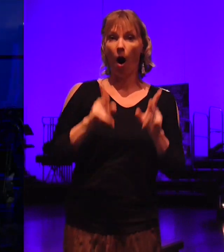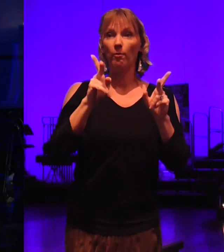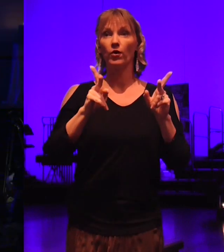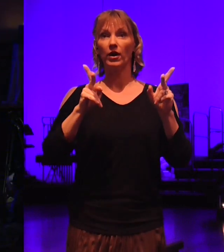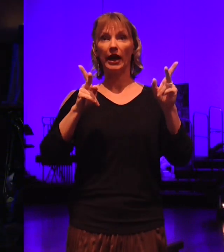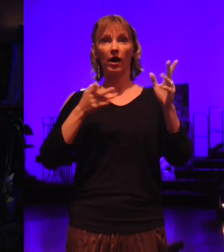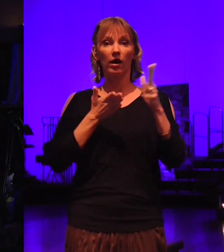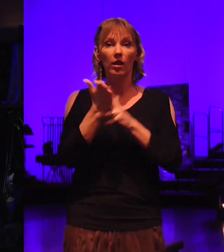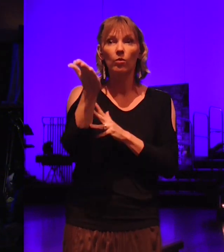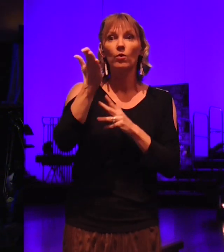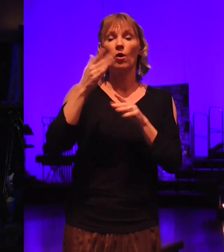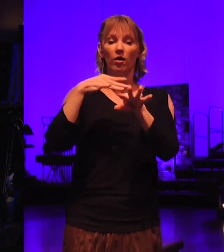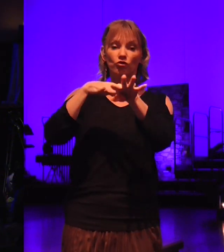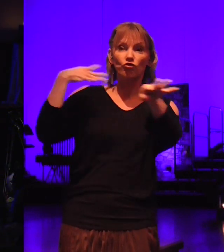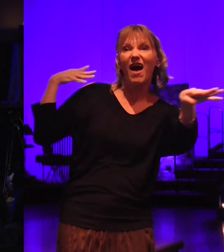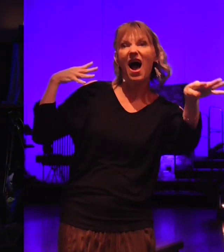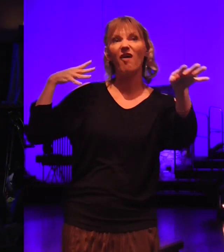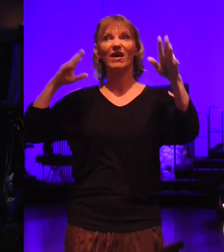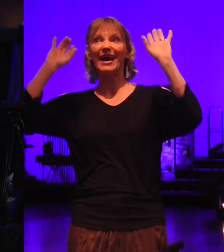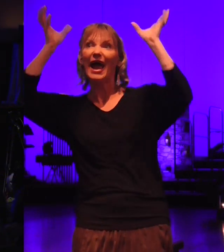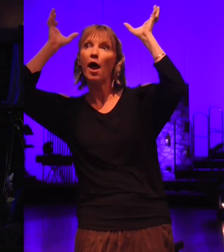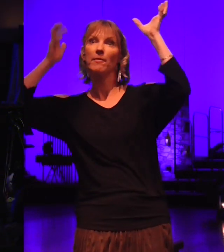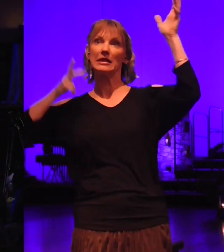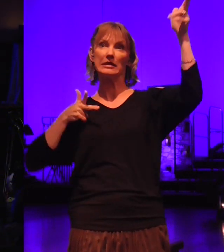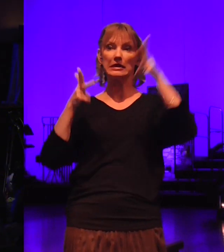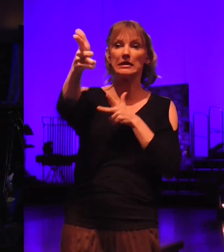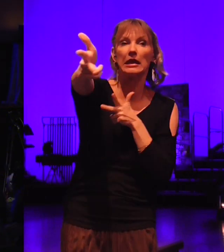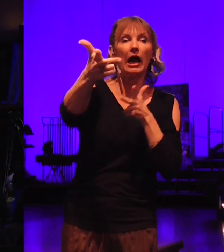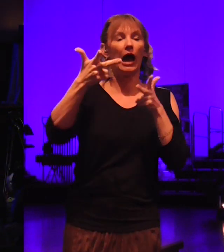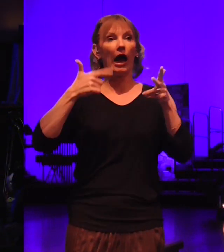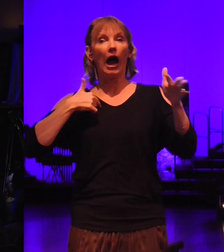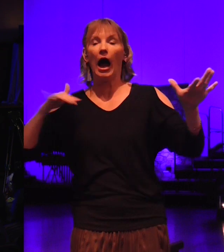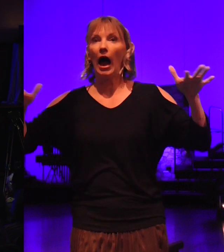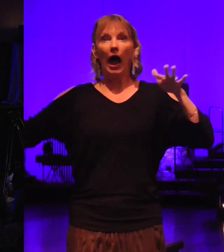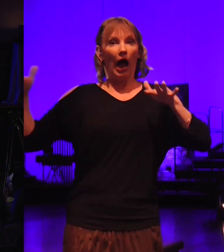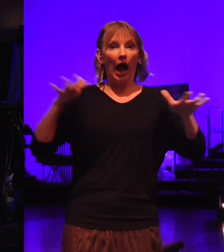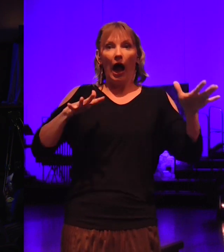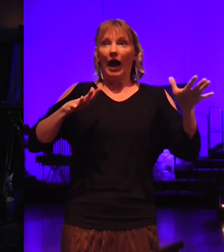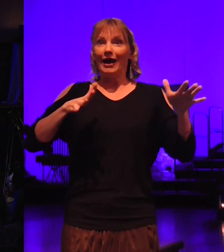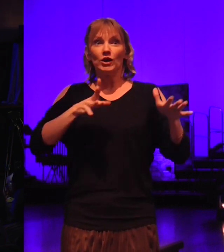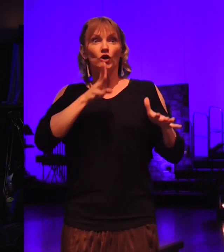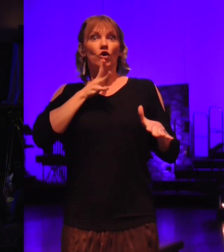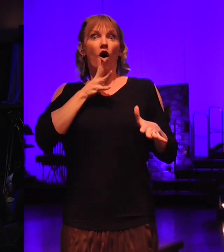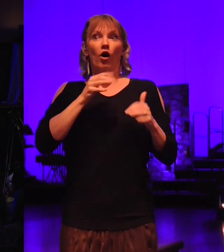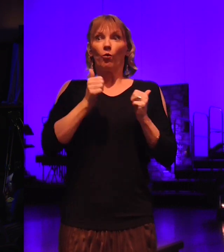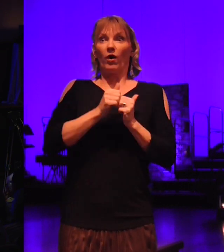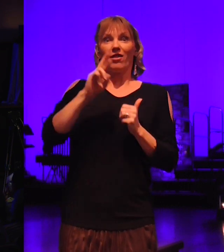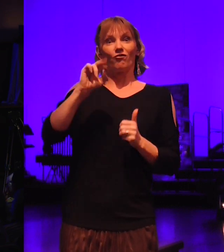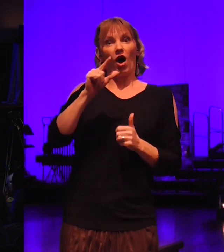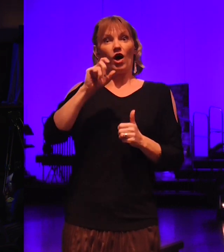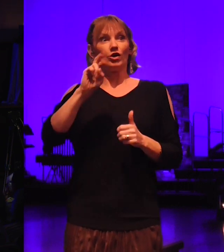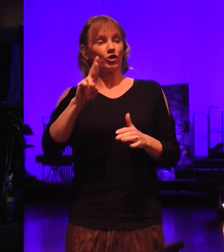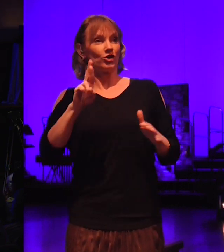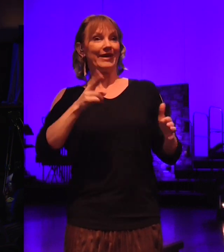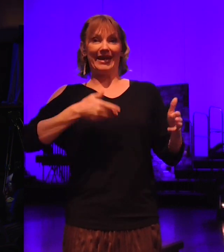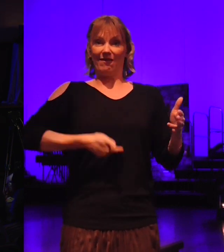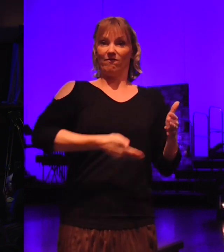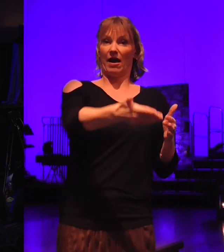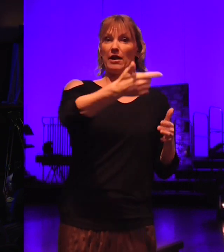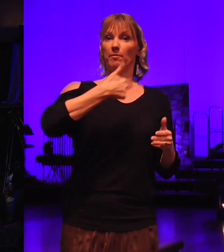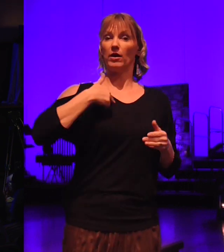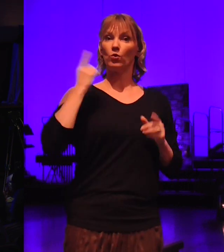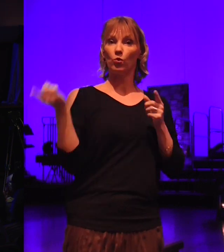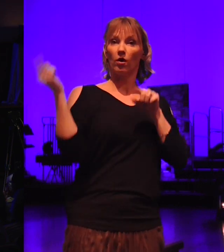and ambulances whooshing by, to get to talk to Roger. And Roger invited me to come and speak at Mile High